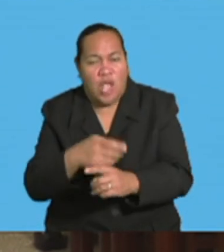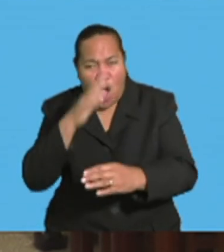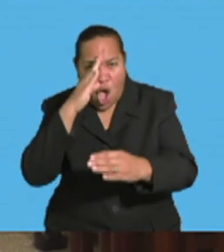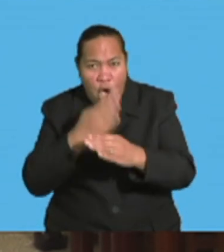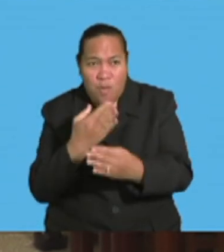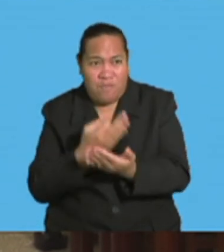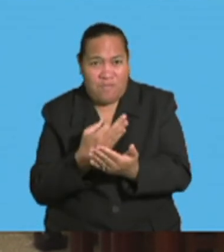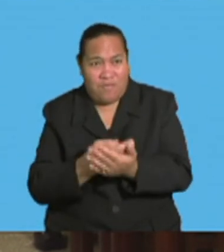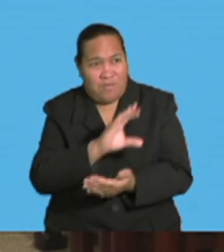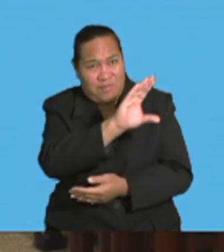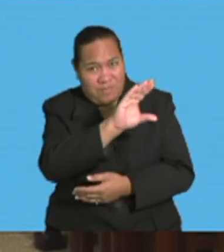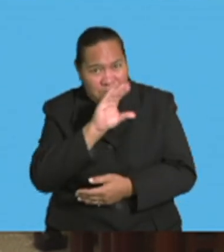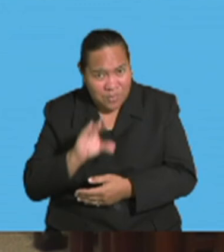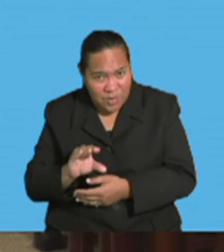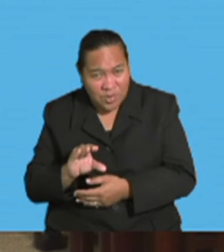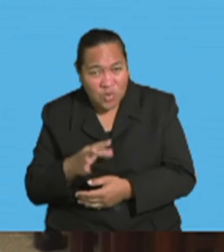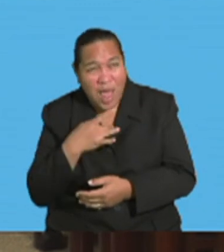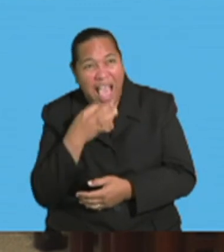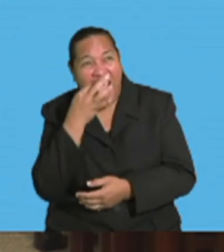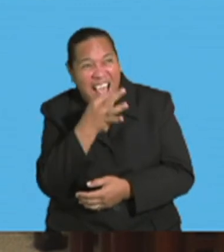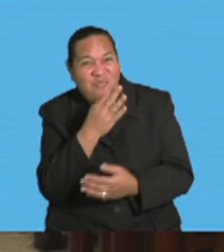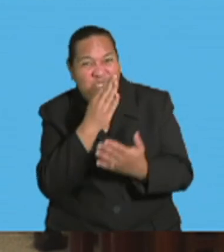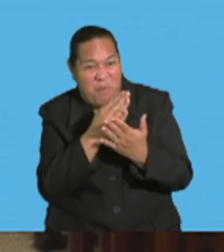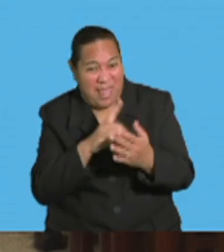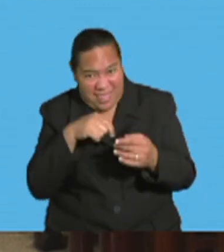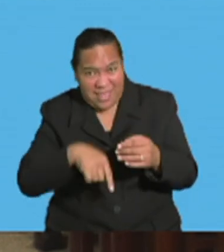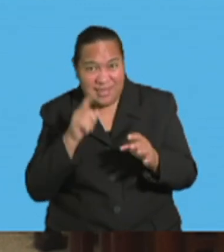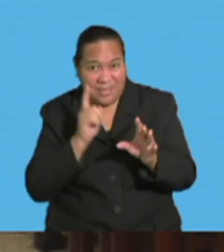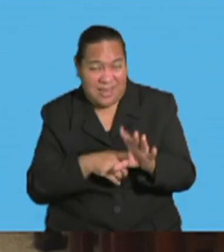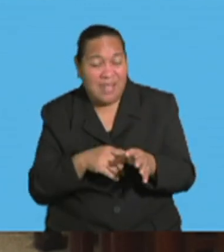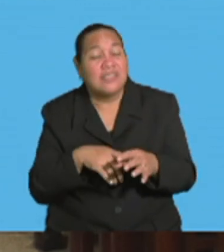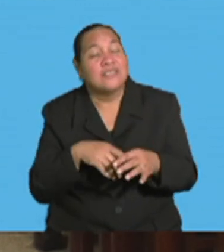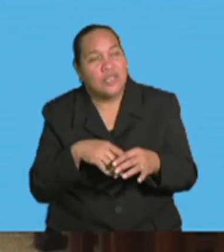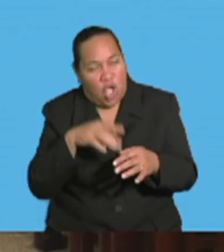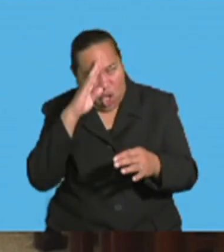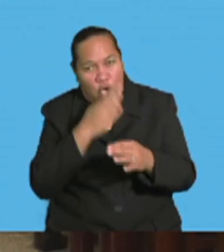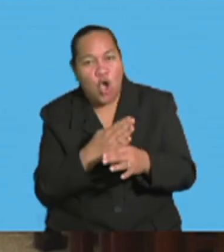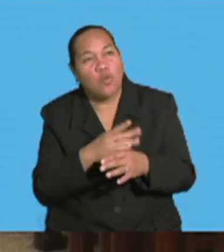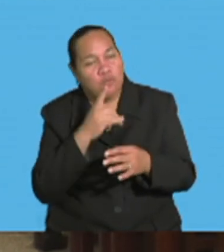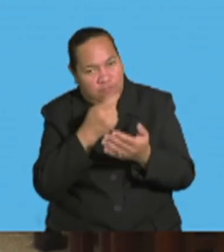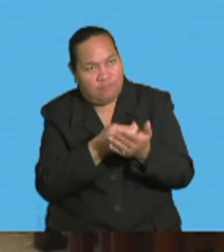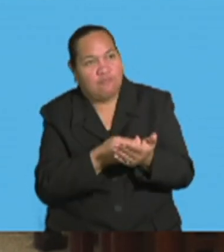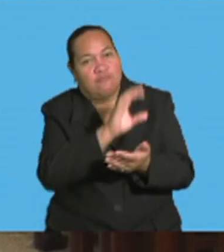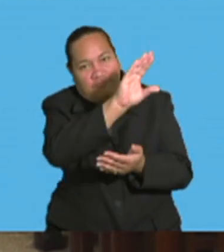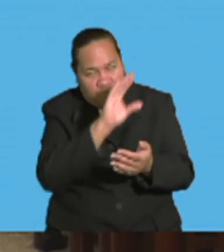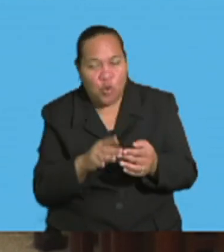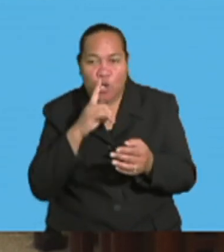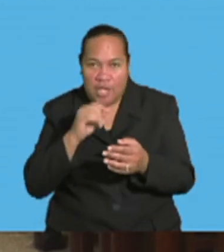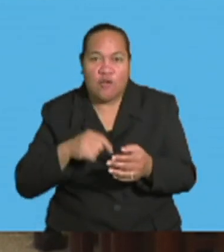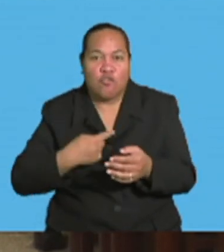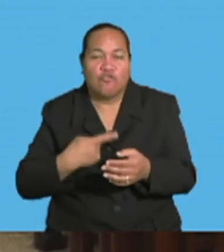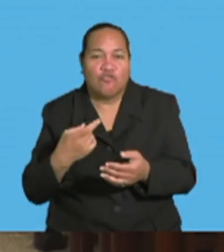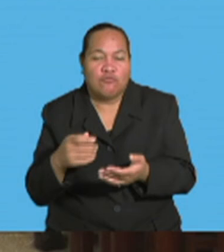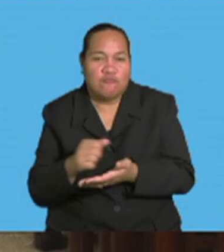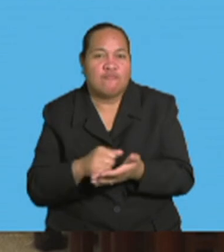allocation that is requested in the next budget, again, we will continue with this. I think